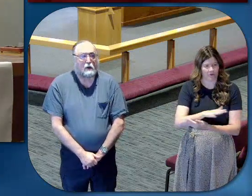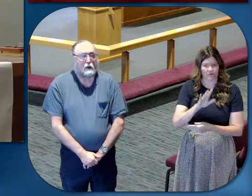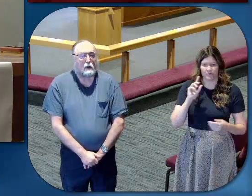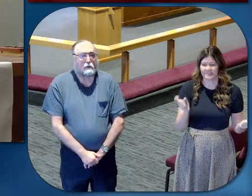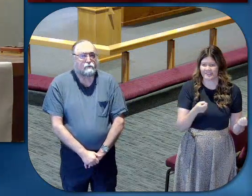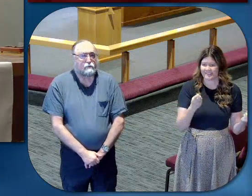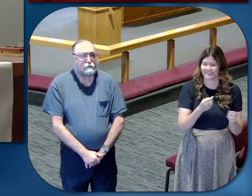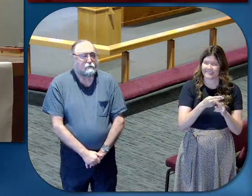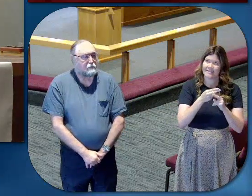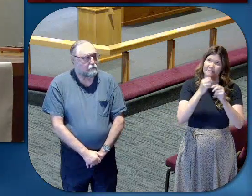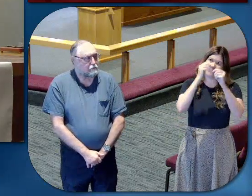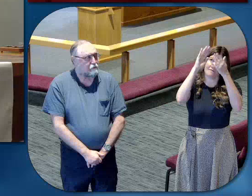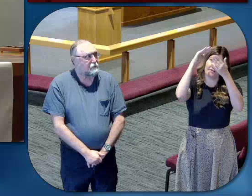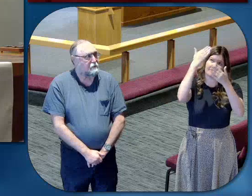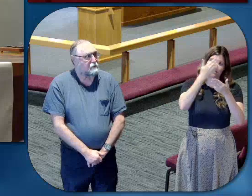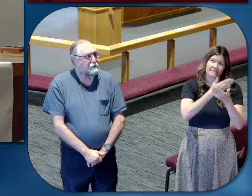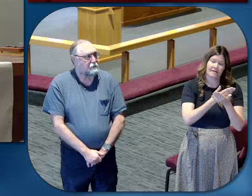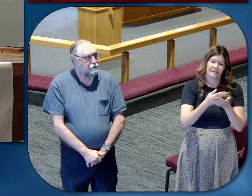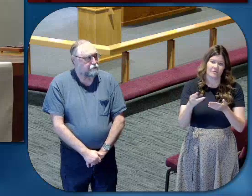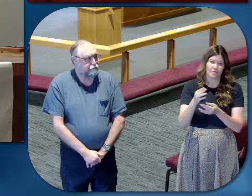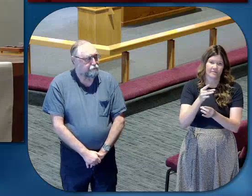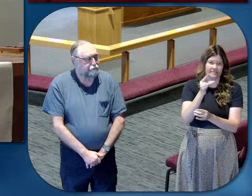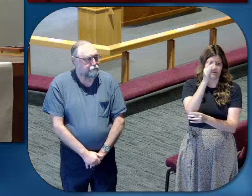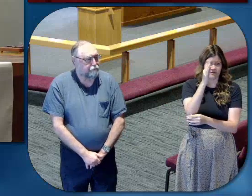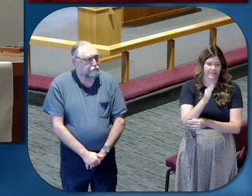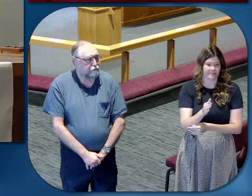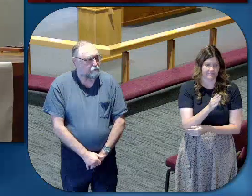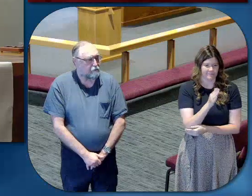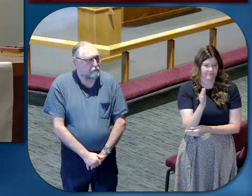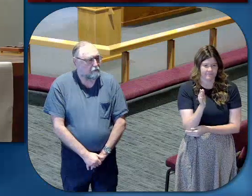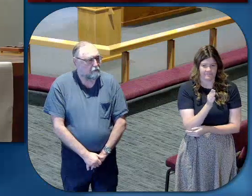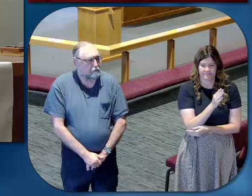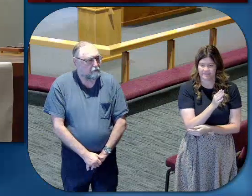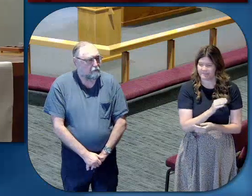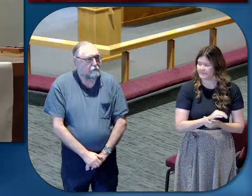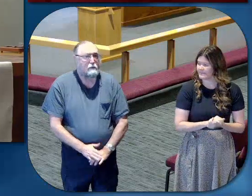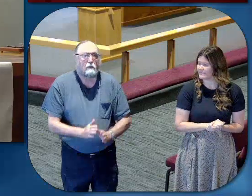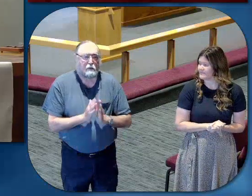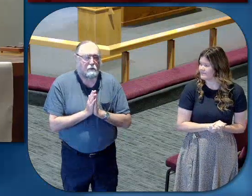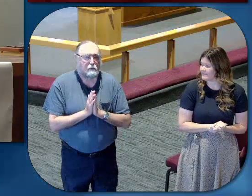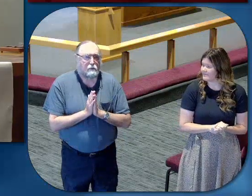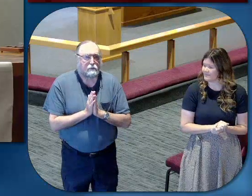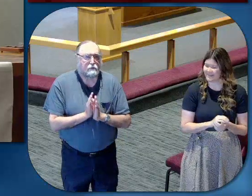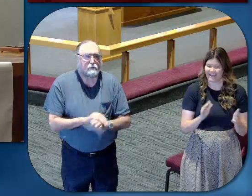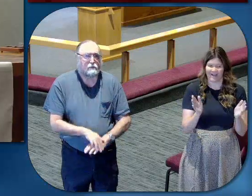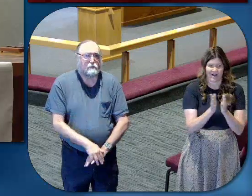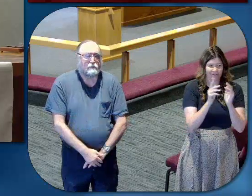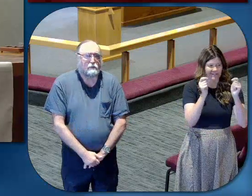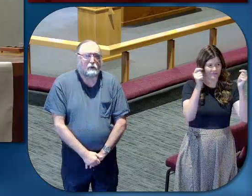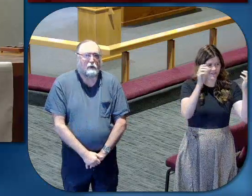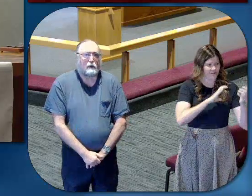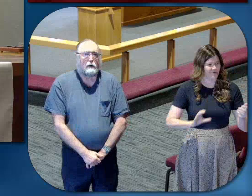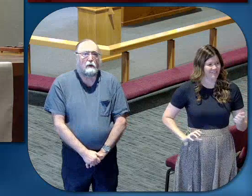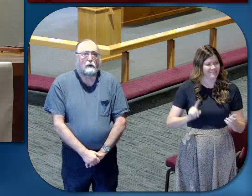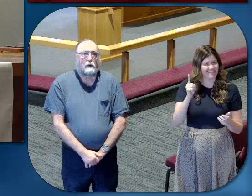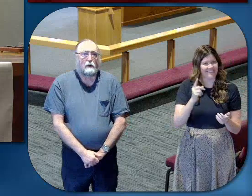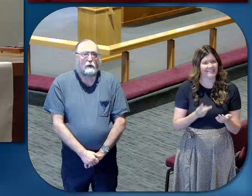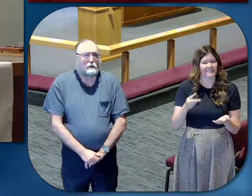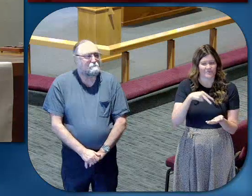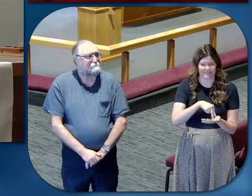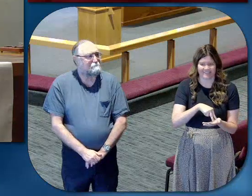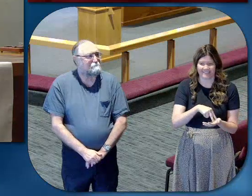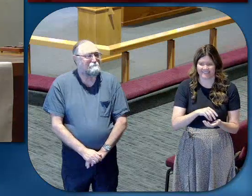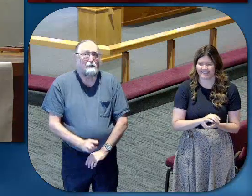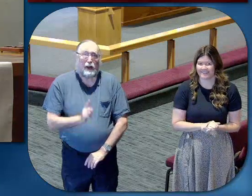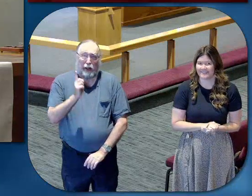in the name of the Father and the Son and the Holy Spirit. Amen. Amen. Alleluia. Christ is risen. He